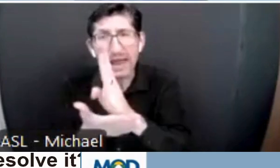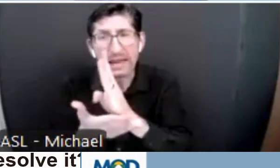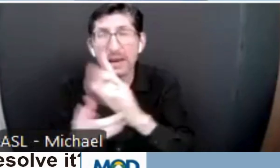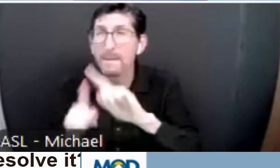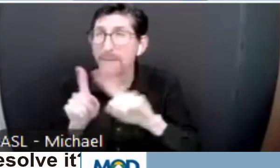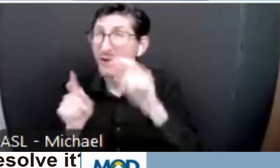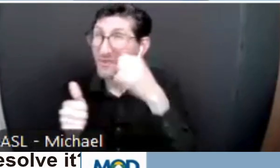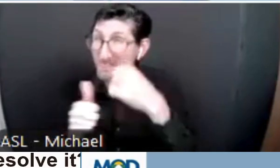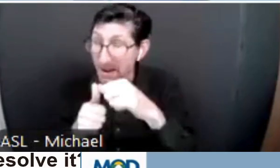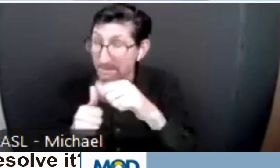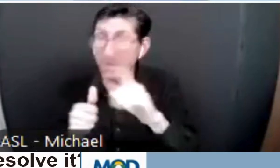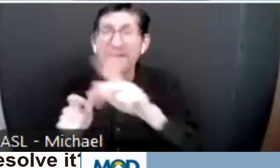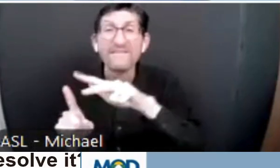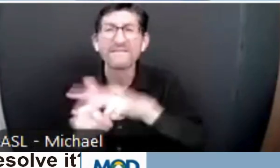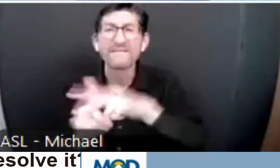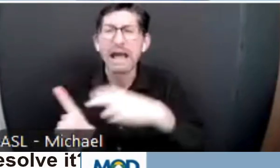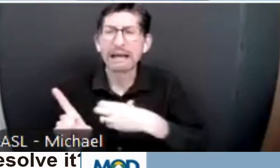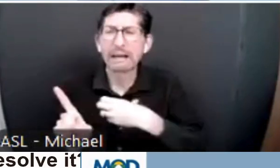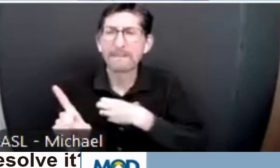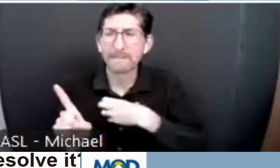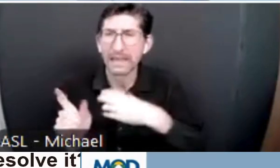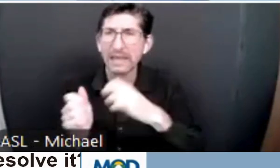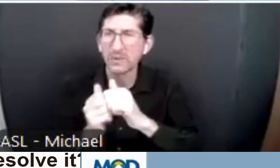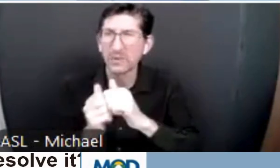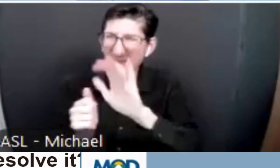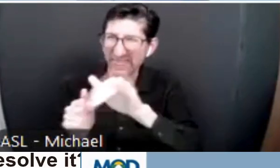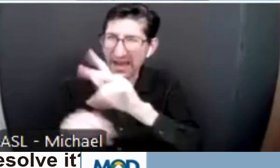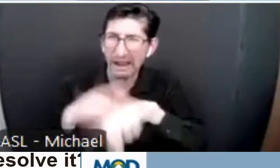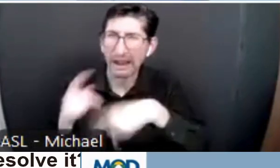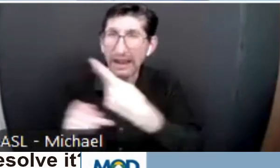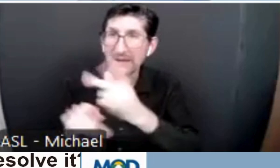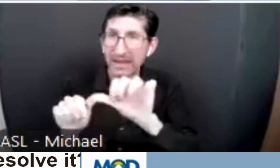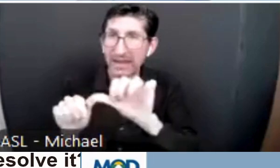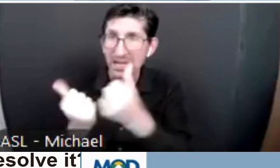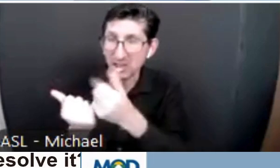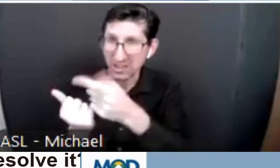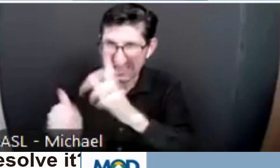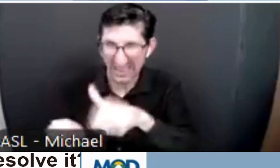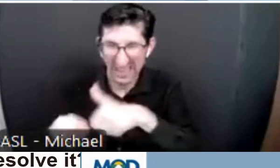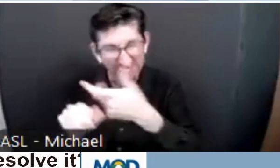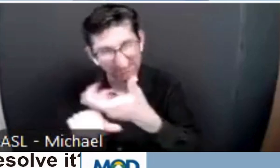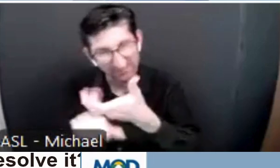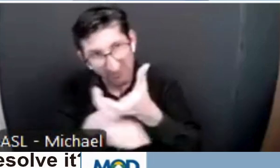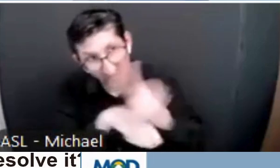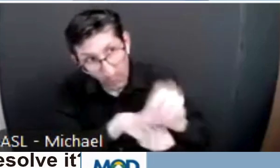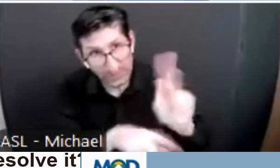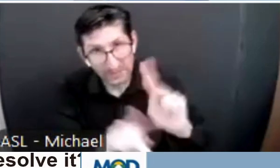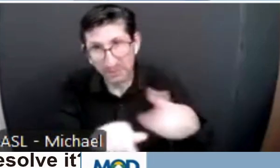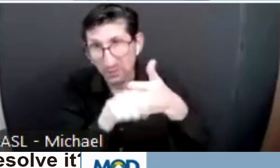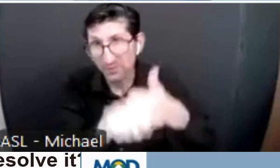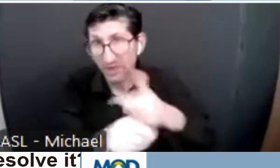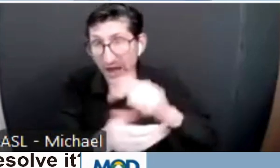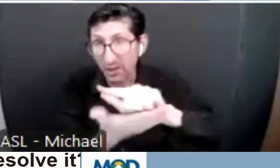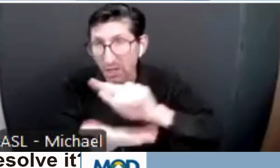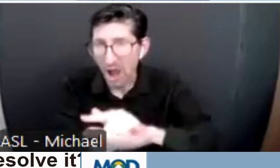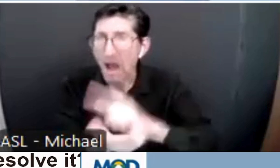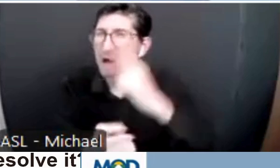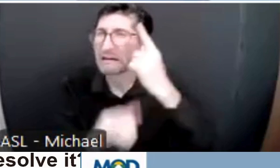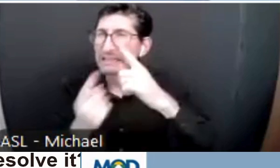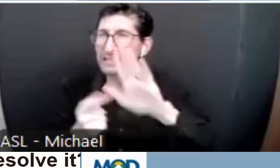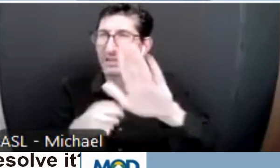what's involved in filing a complaint with an enforcement agency, what you'll have to do and what kind of time it will take and what they will